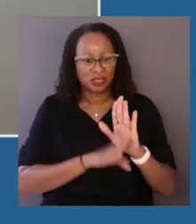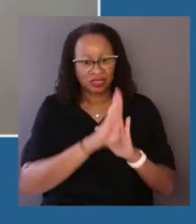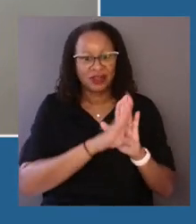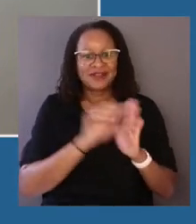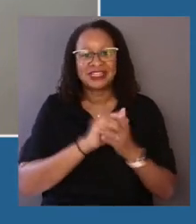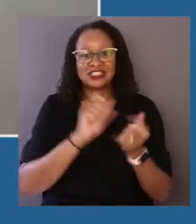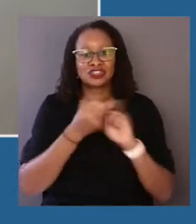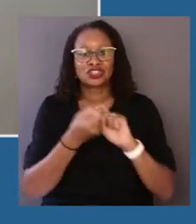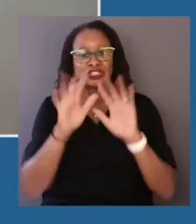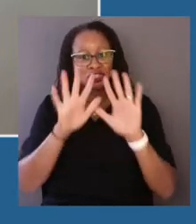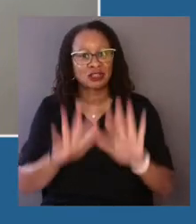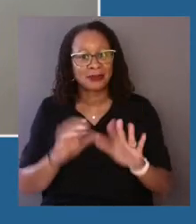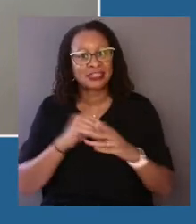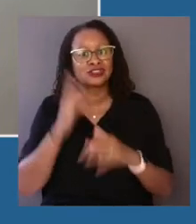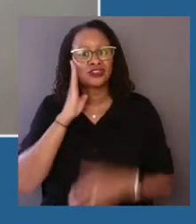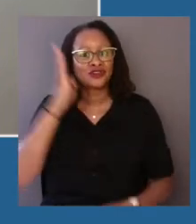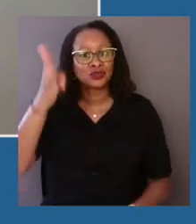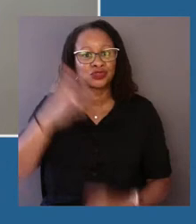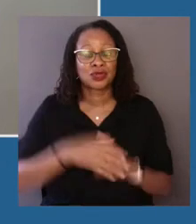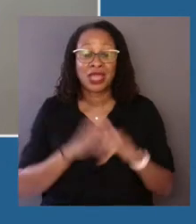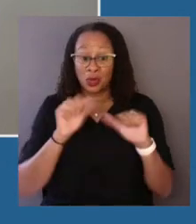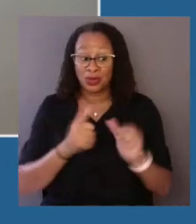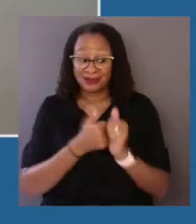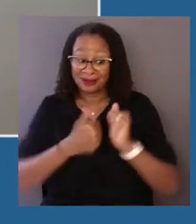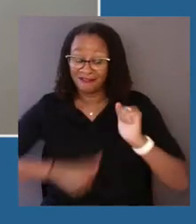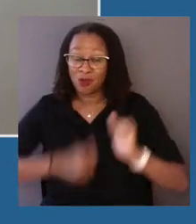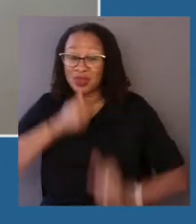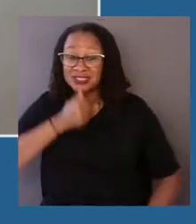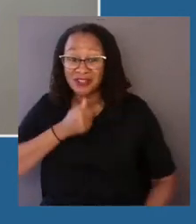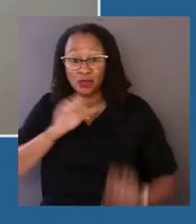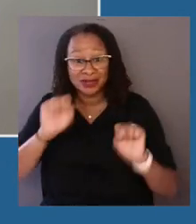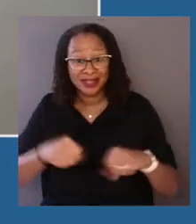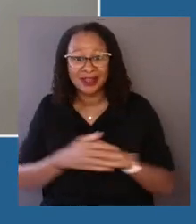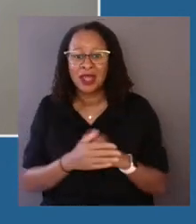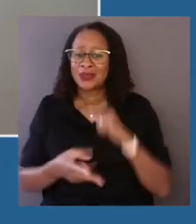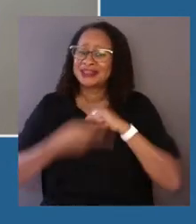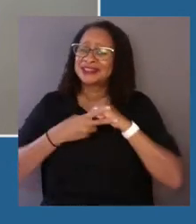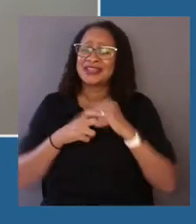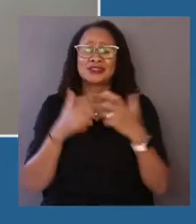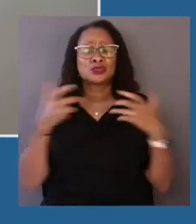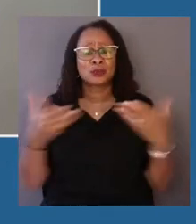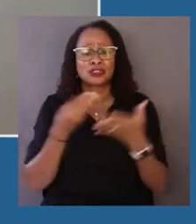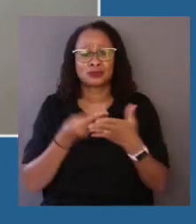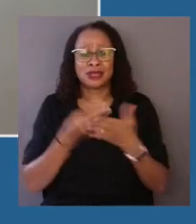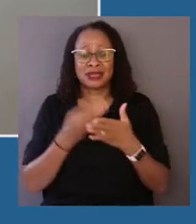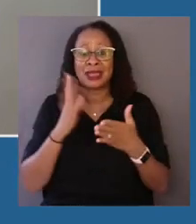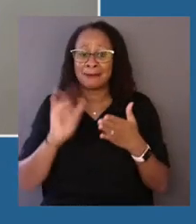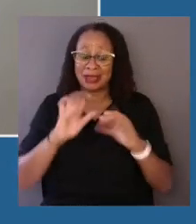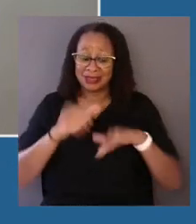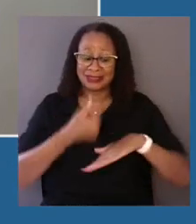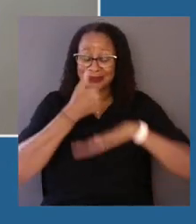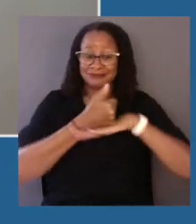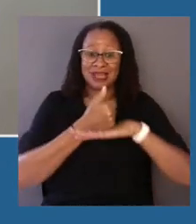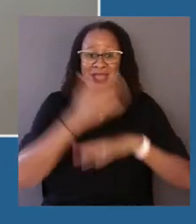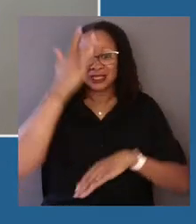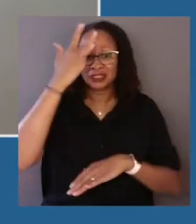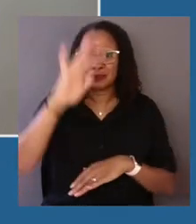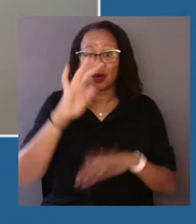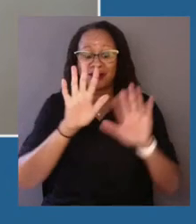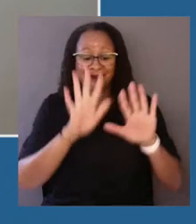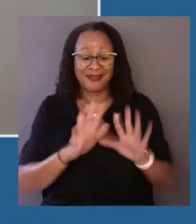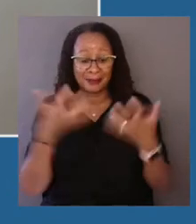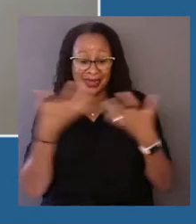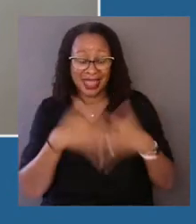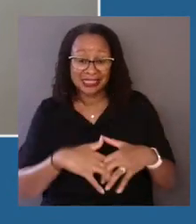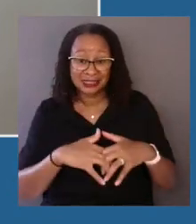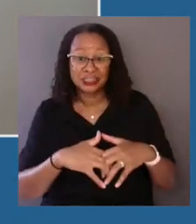the future. So we can avoid suffering, we can save a ton of money by implementing smart climate adaptation policies right